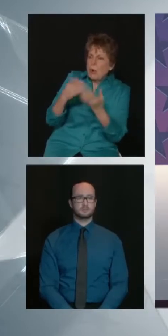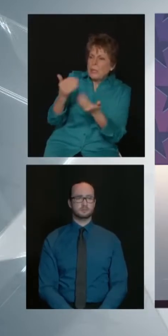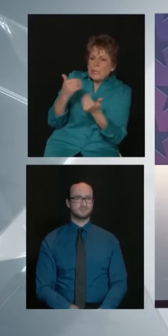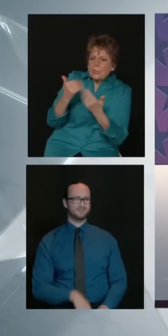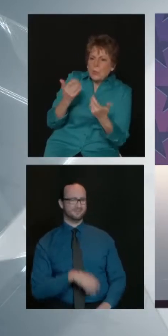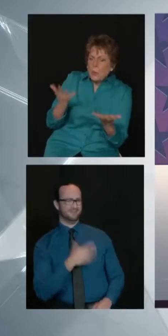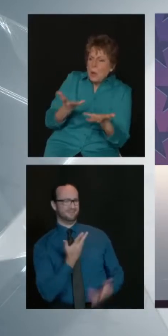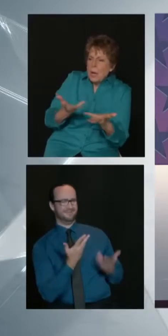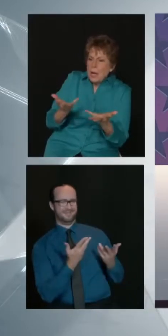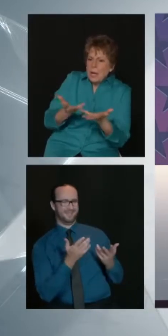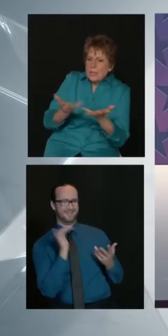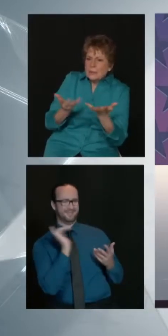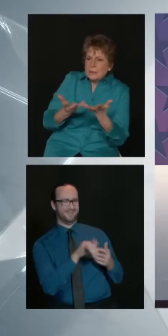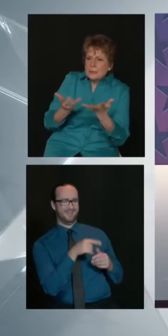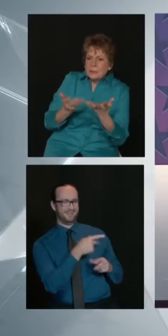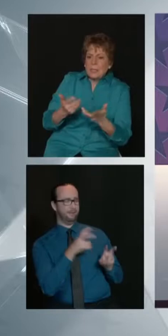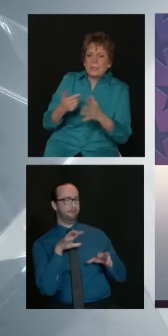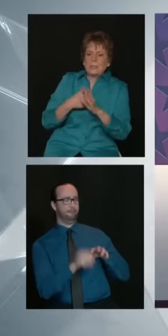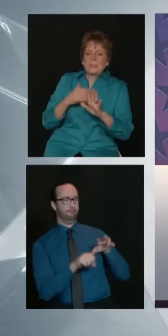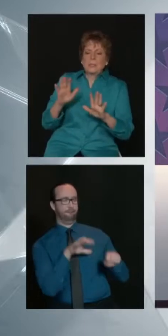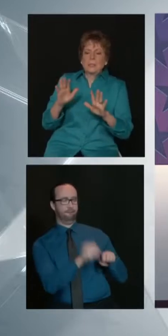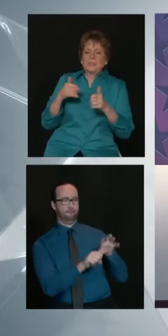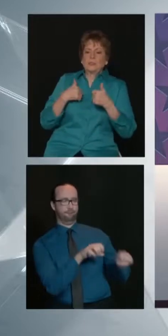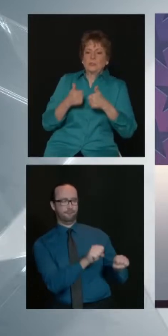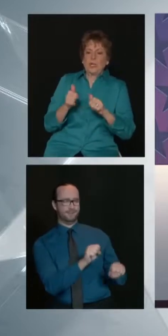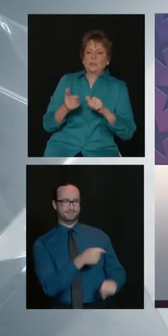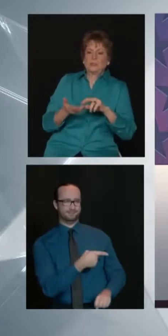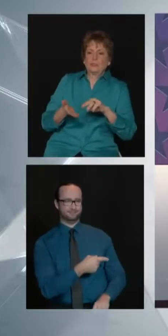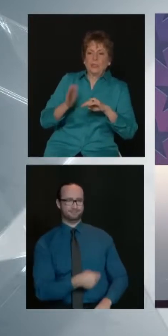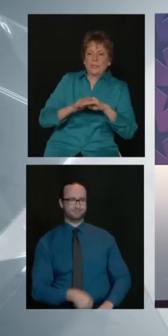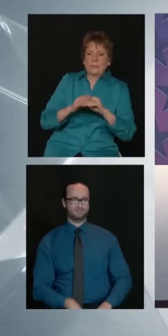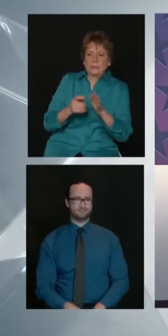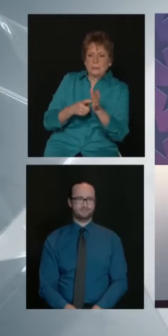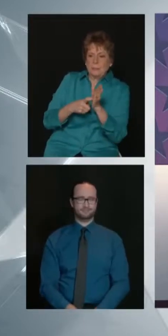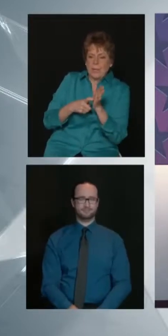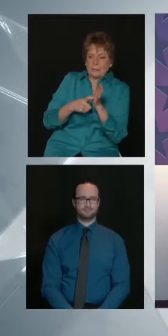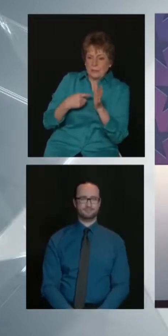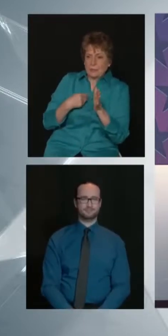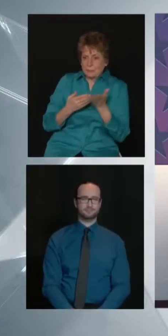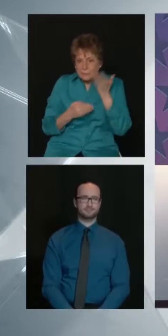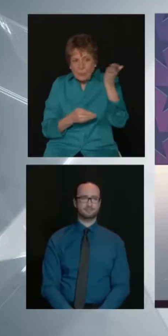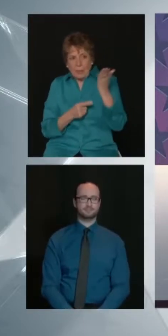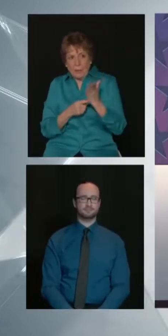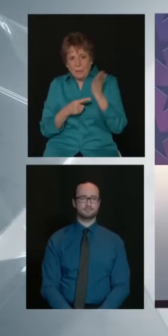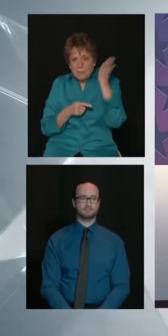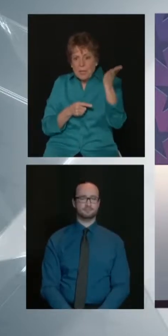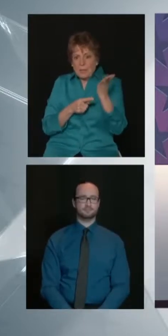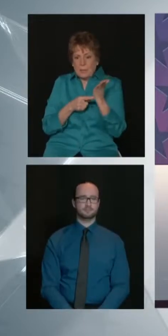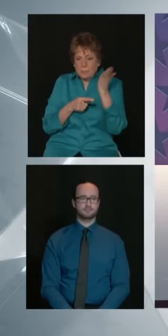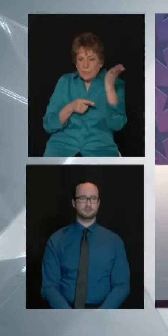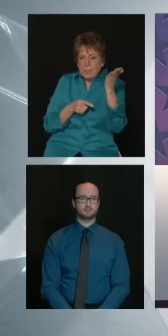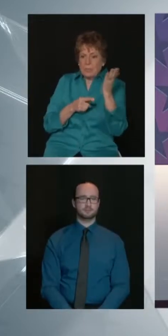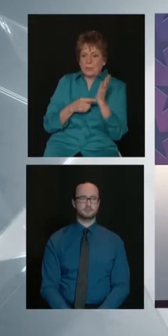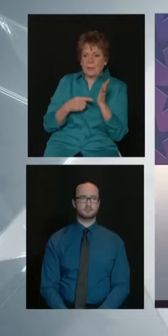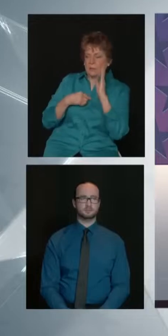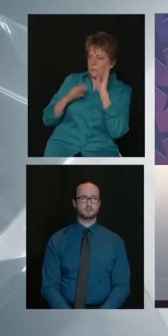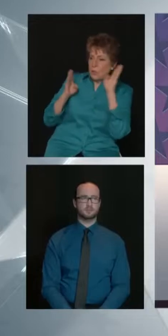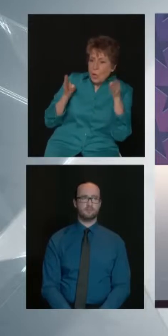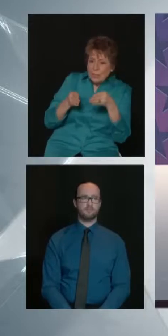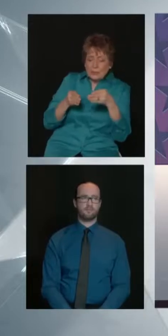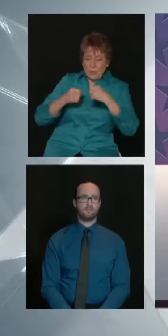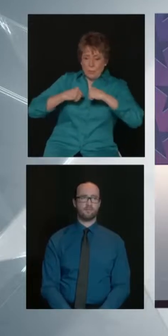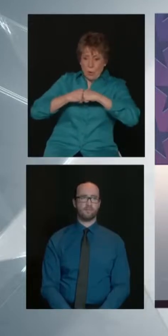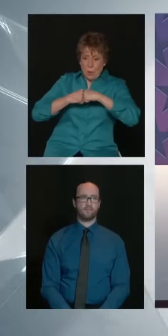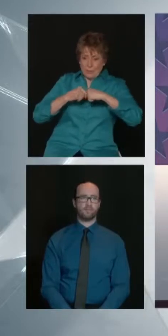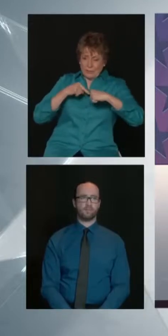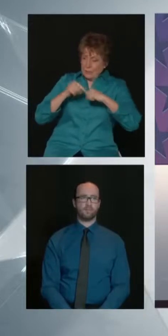by 18%. I've got legislation to do that. I've been focused on the border since day one. Okay.